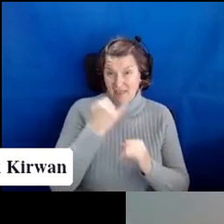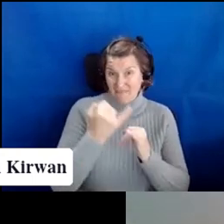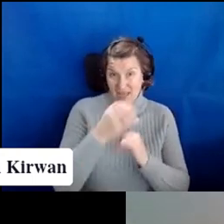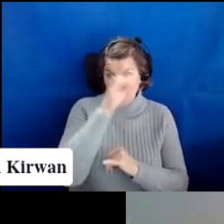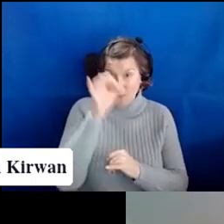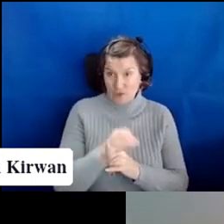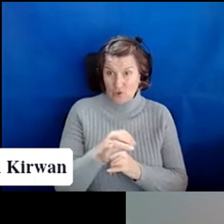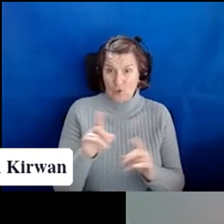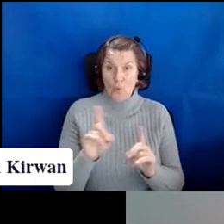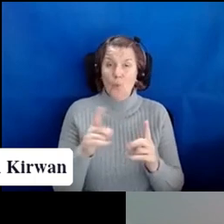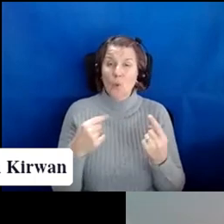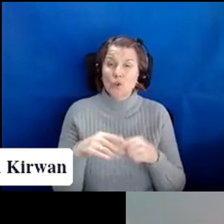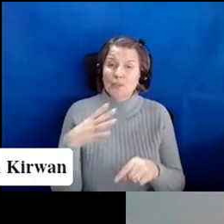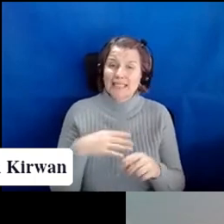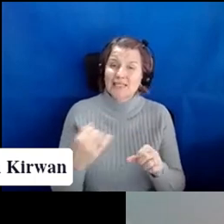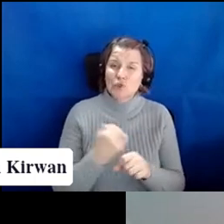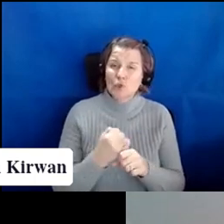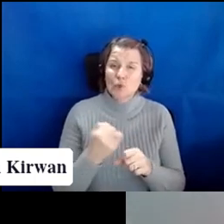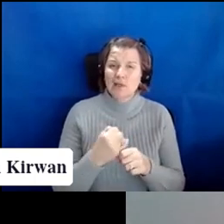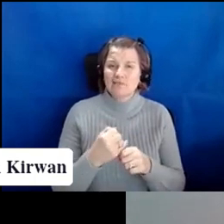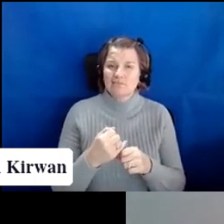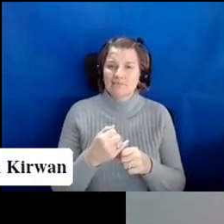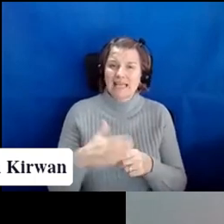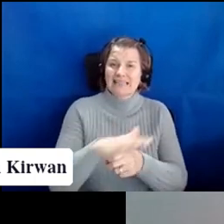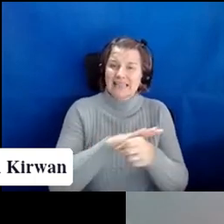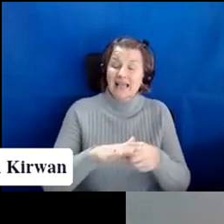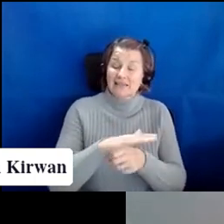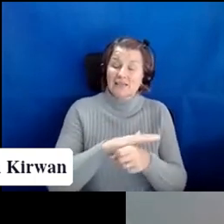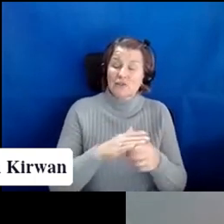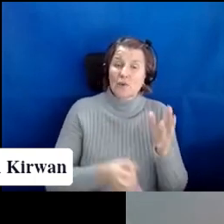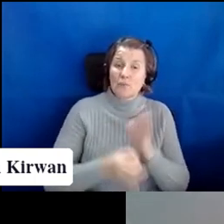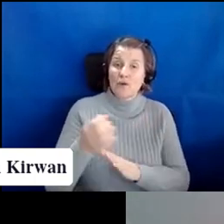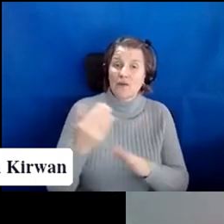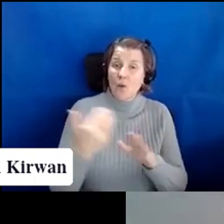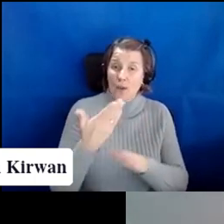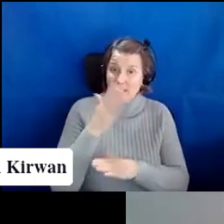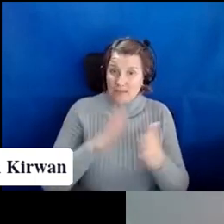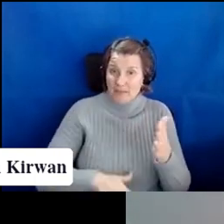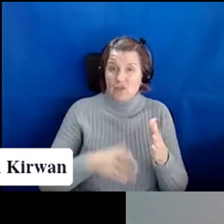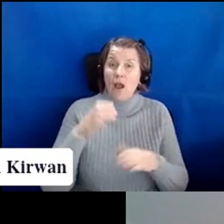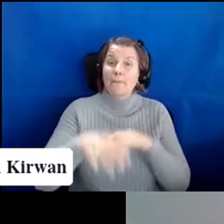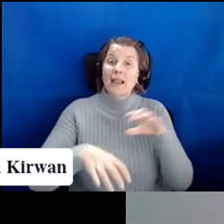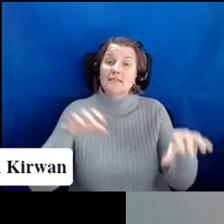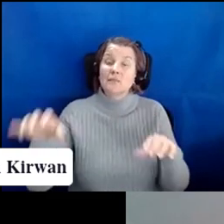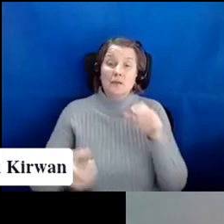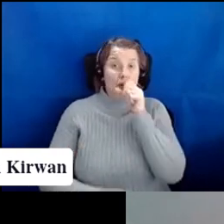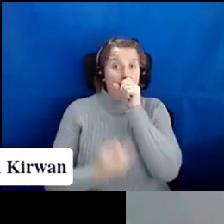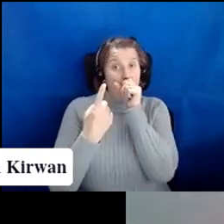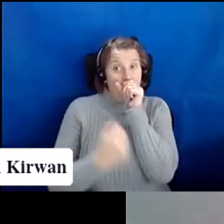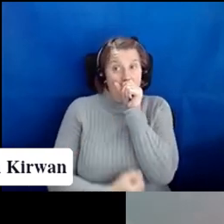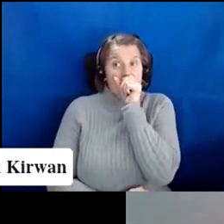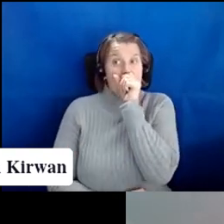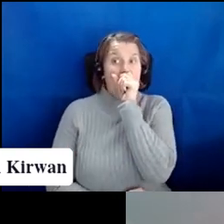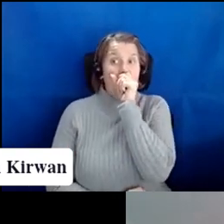about what do we need to do as a sector to improve our work experience opportunities, our placement opportunities. It's about, for